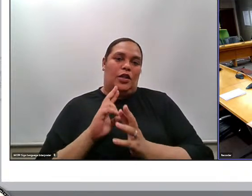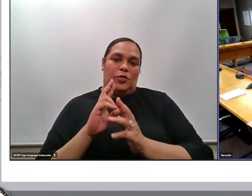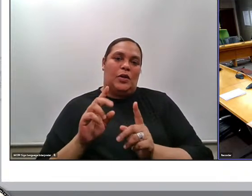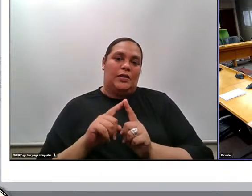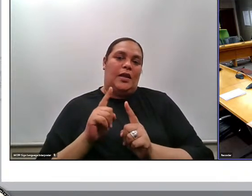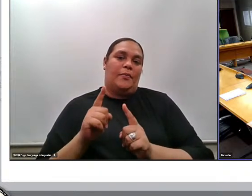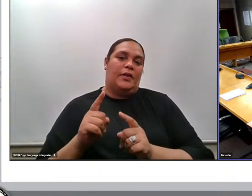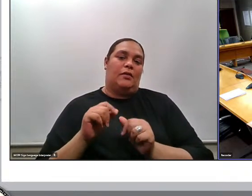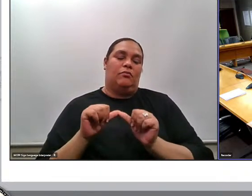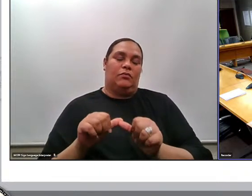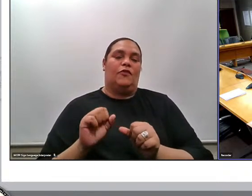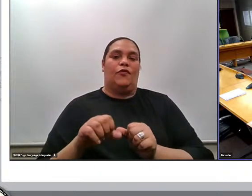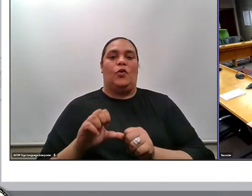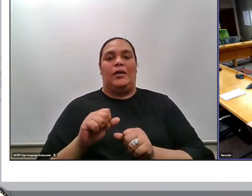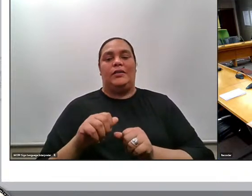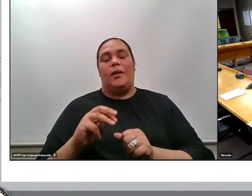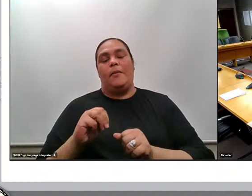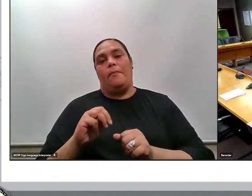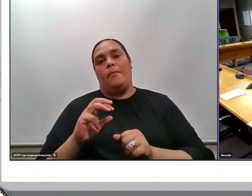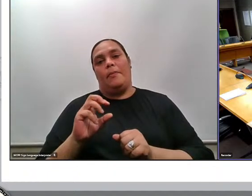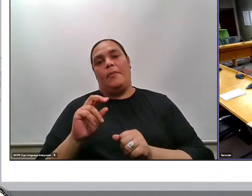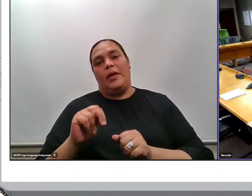the stimulation of SMMEs.